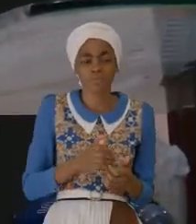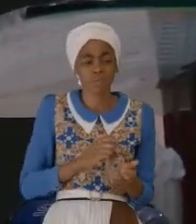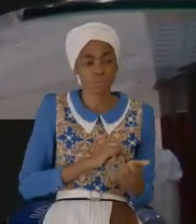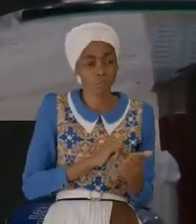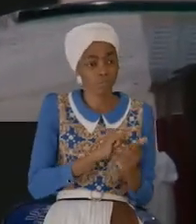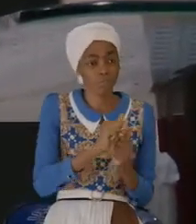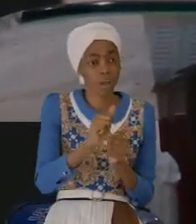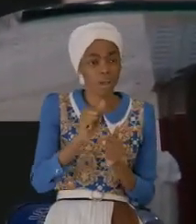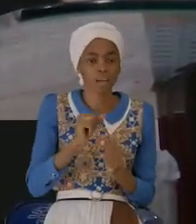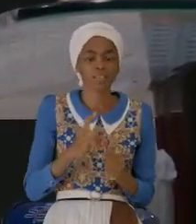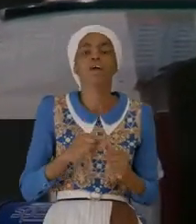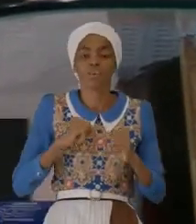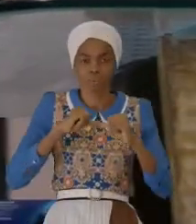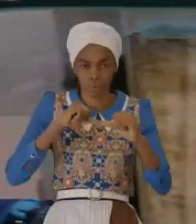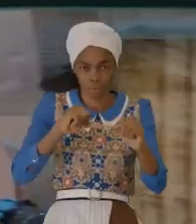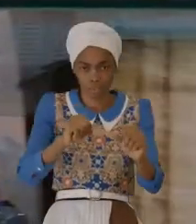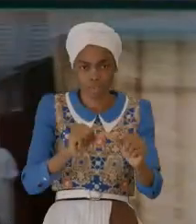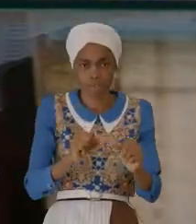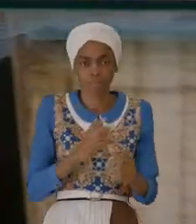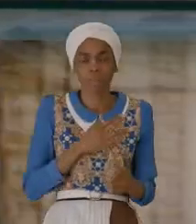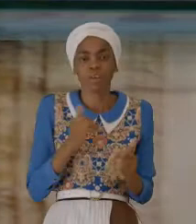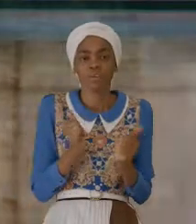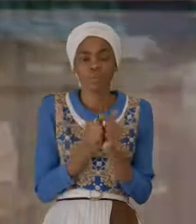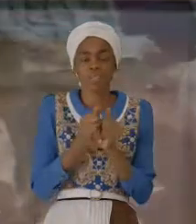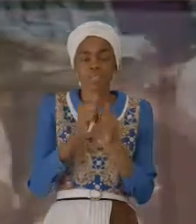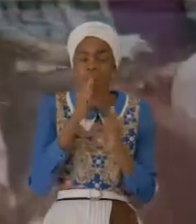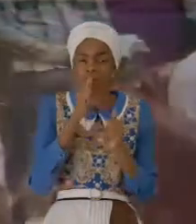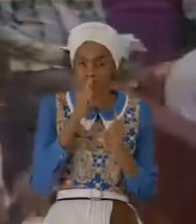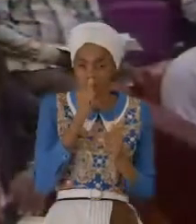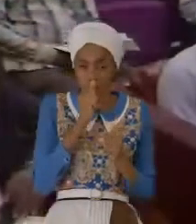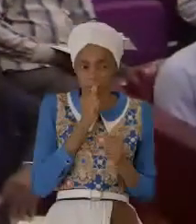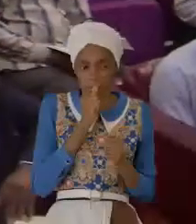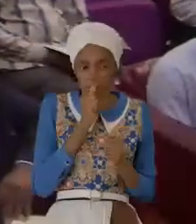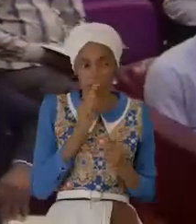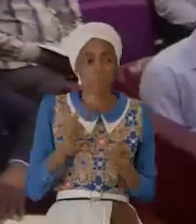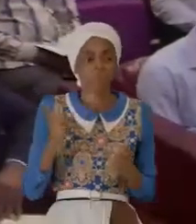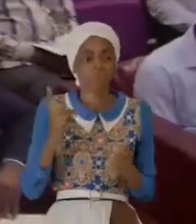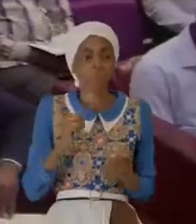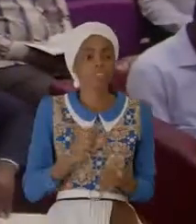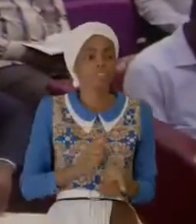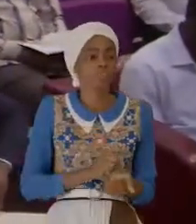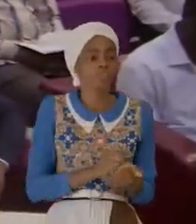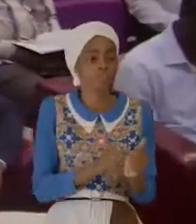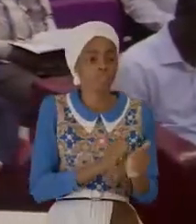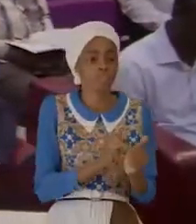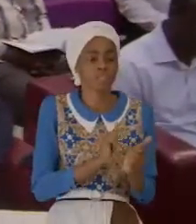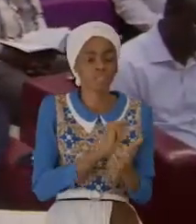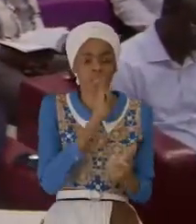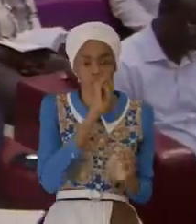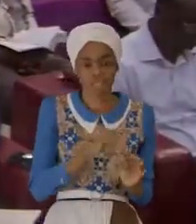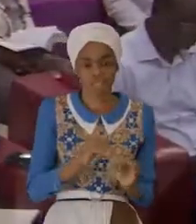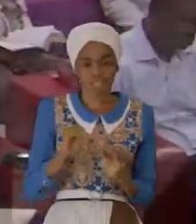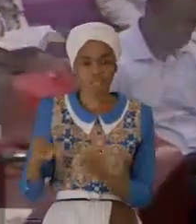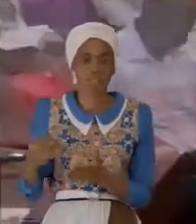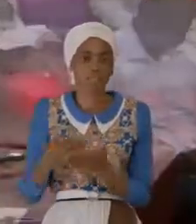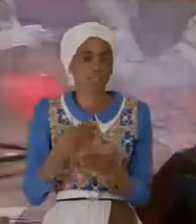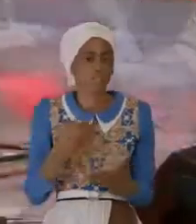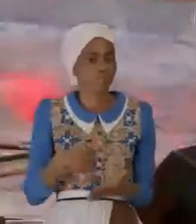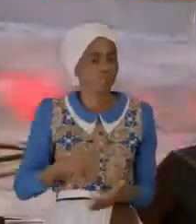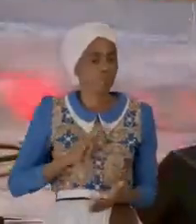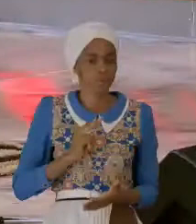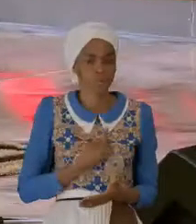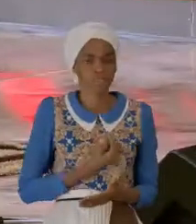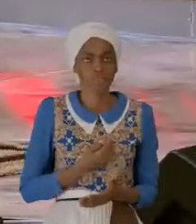patience it says the race that is searched before us he said there